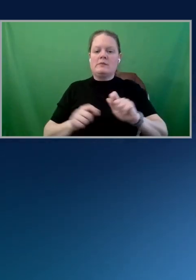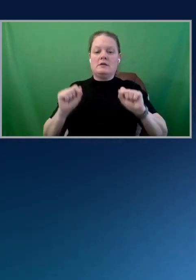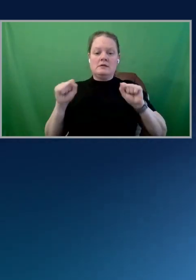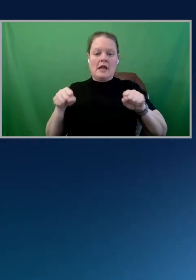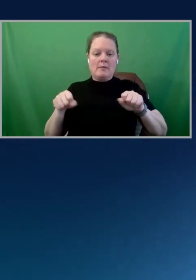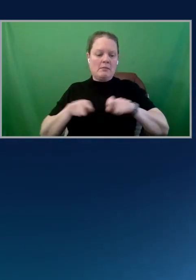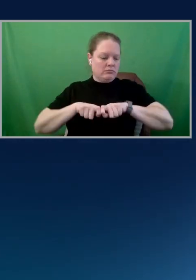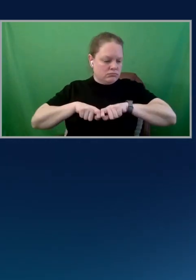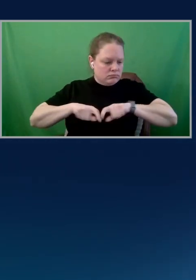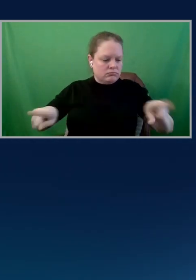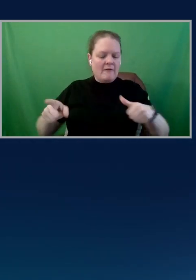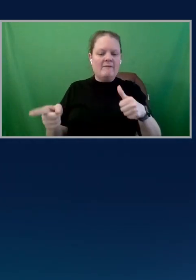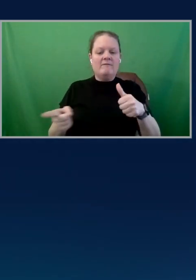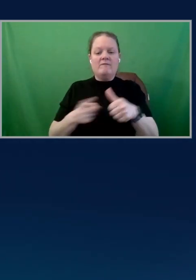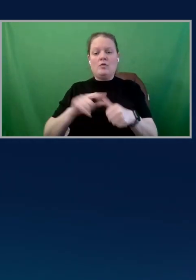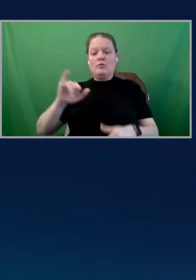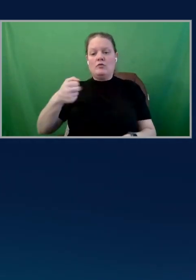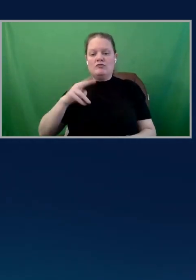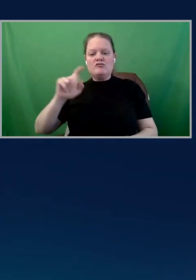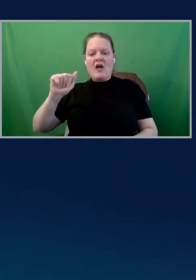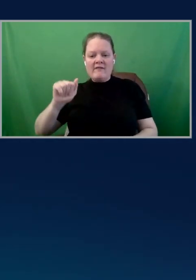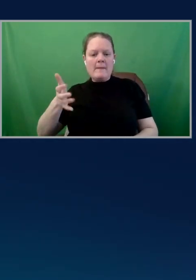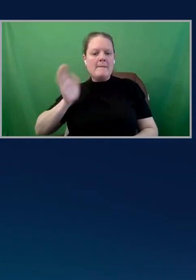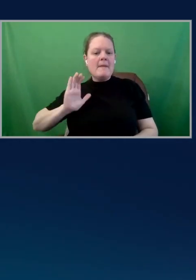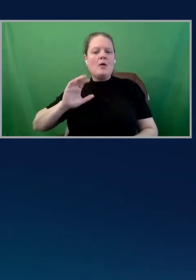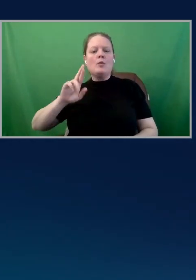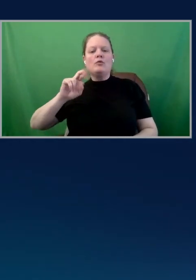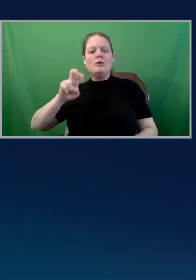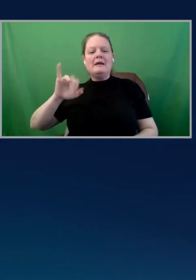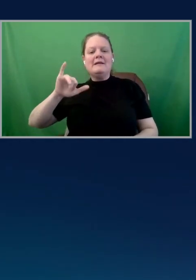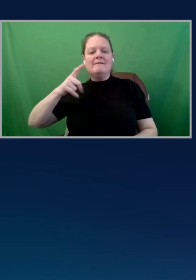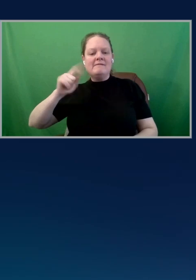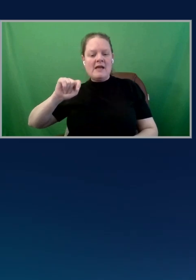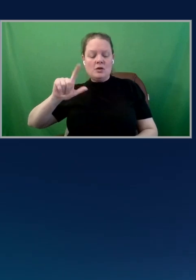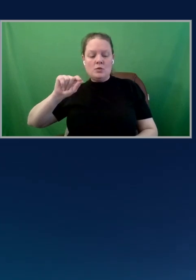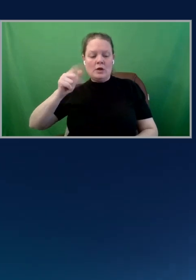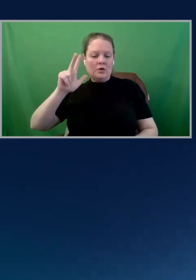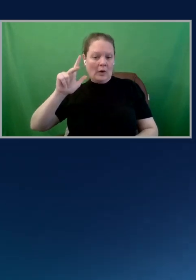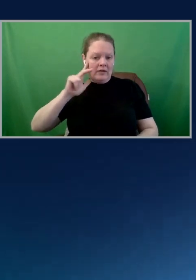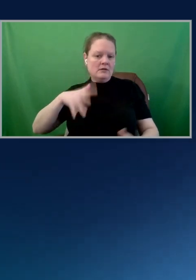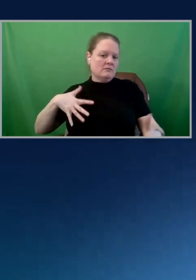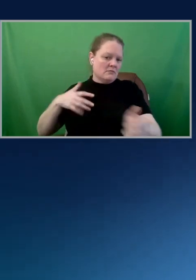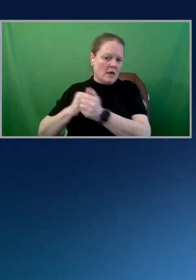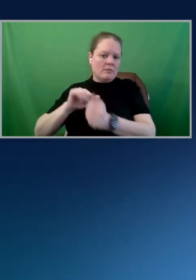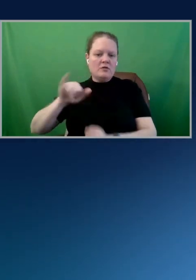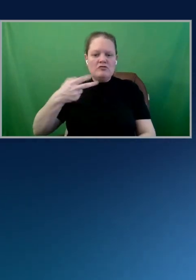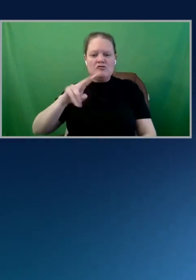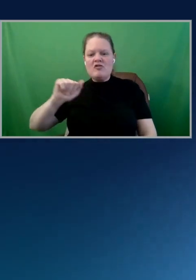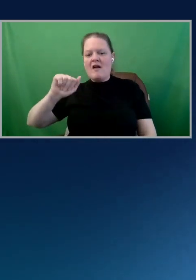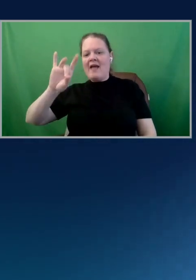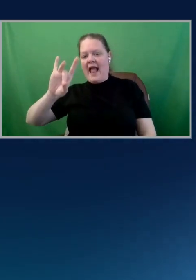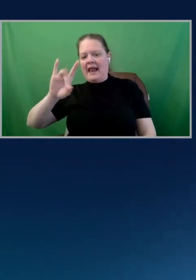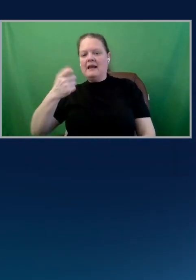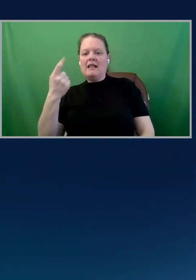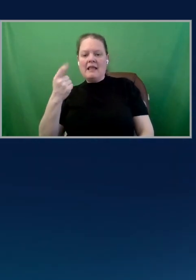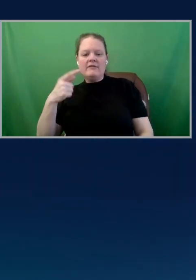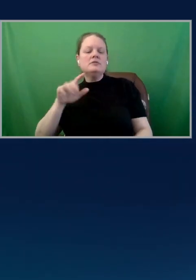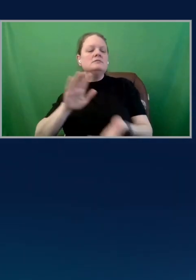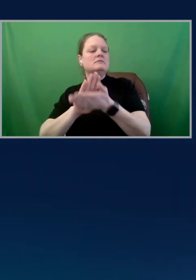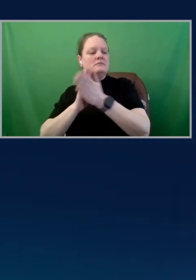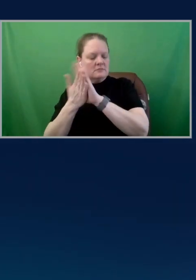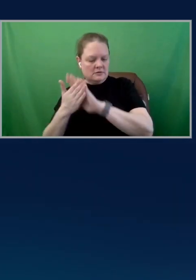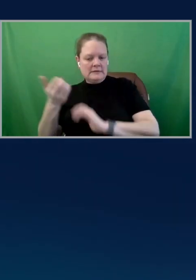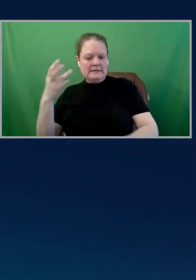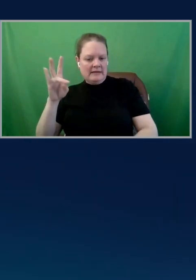with Java back at reInvent in 2023 to help upgrade Java 8 and 11 applications to Java 17 and now Java